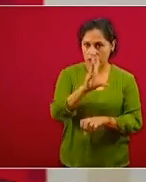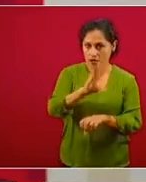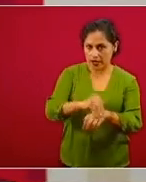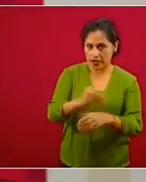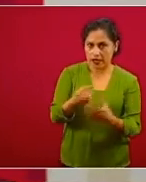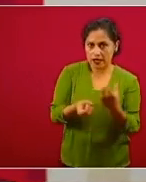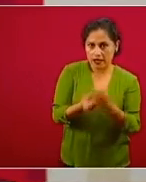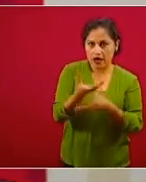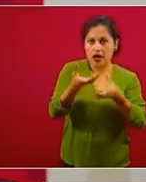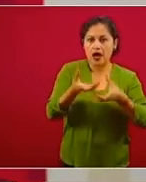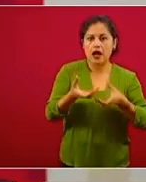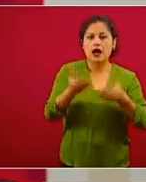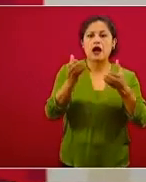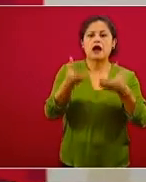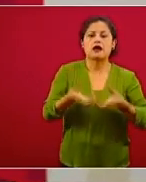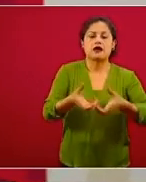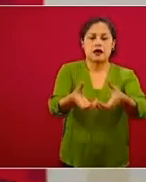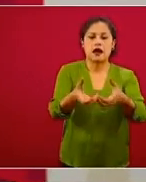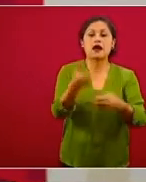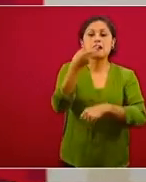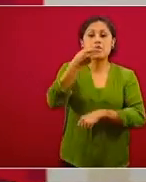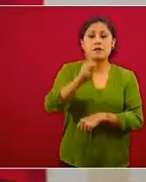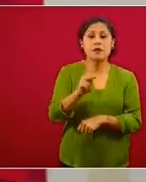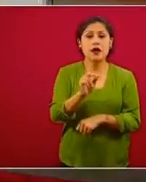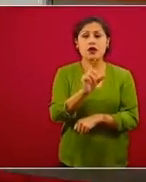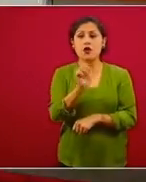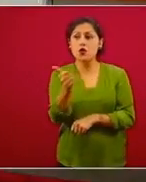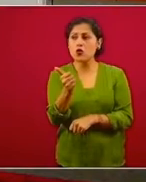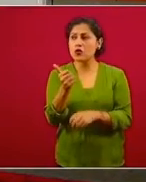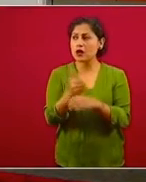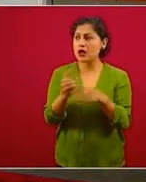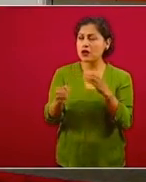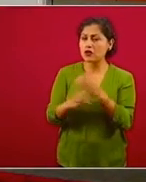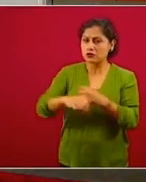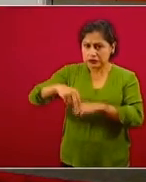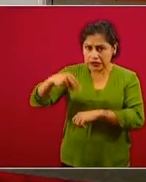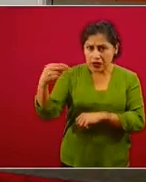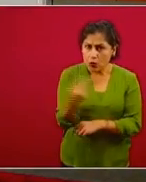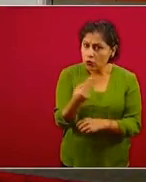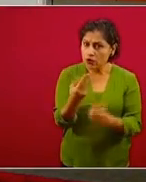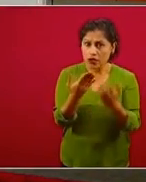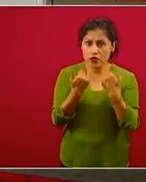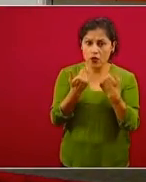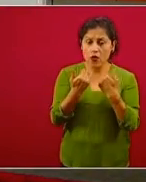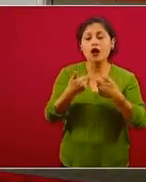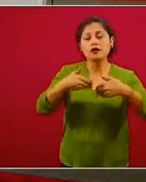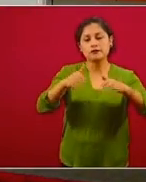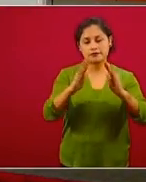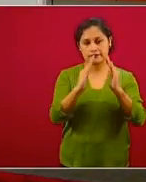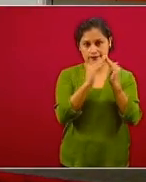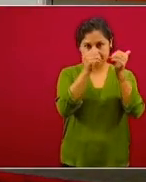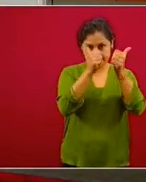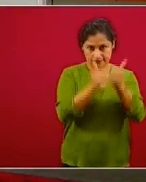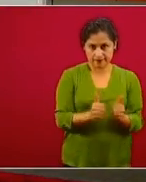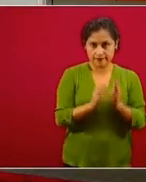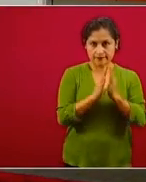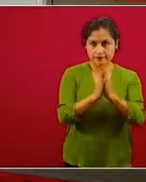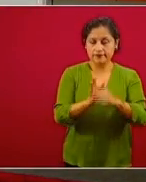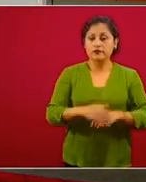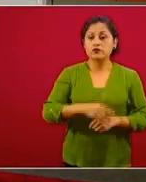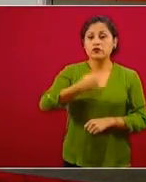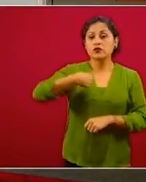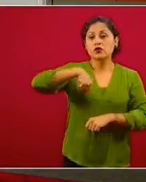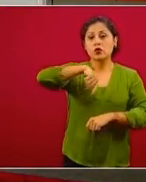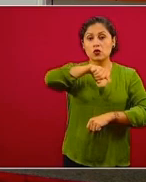duty that you have to perform, then go out. But otherwise, unless it's very